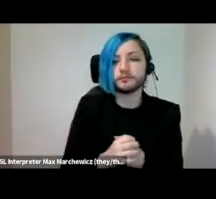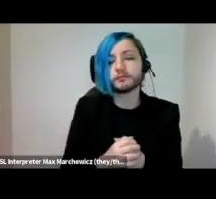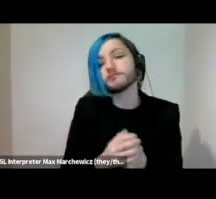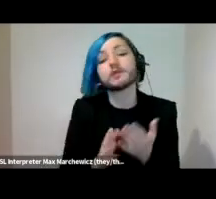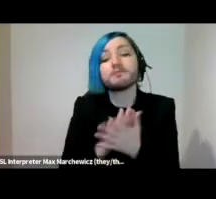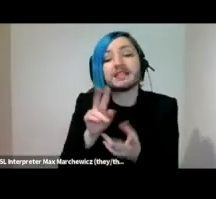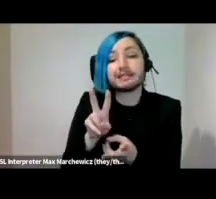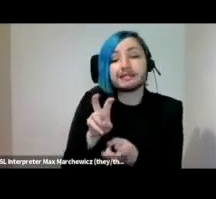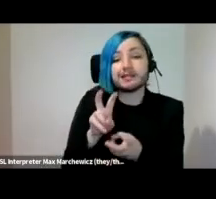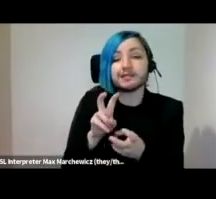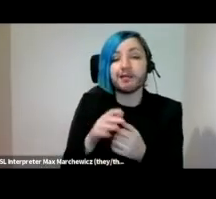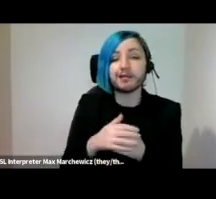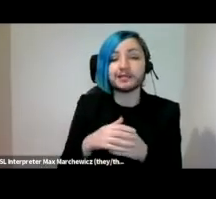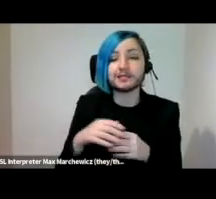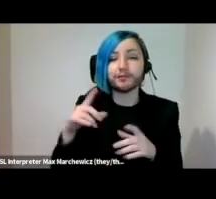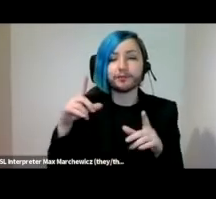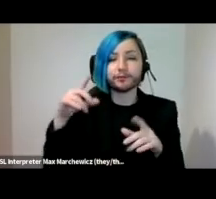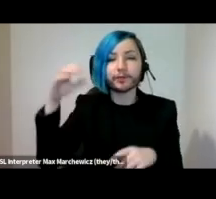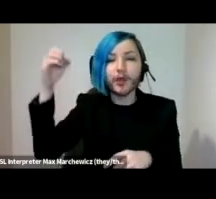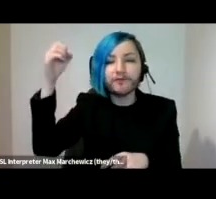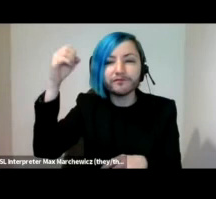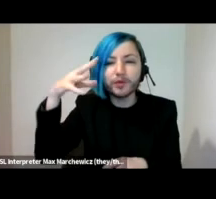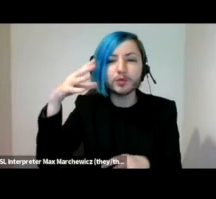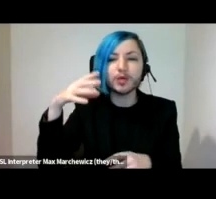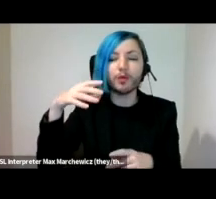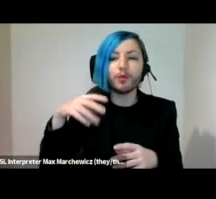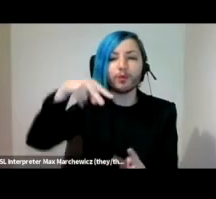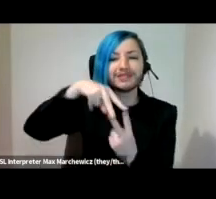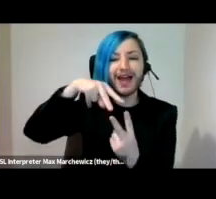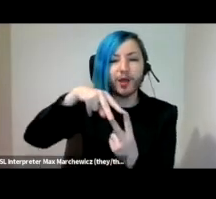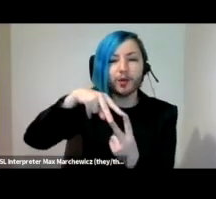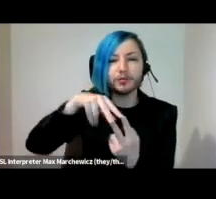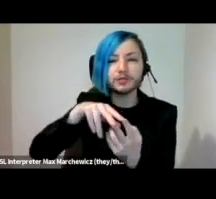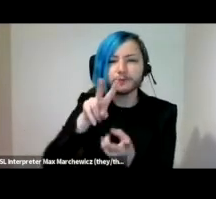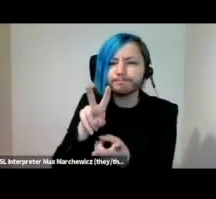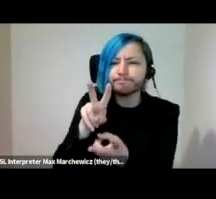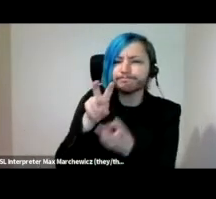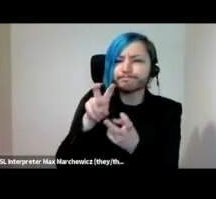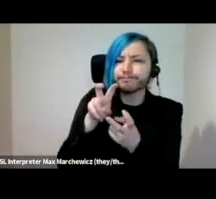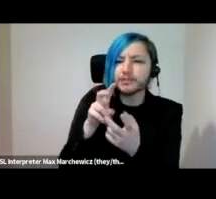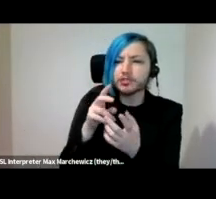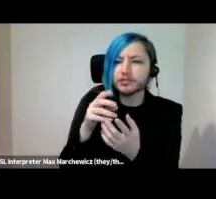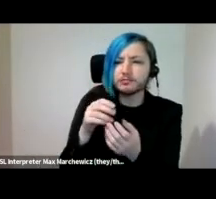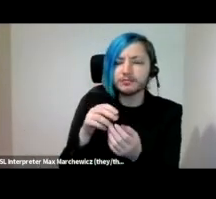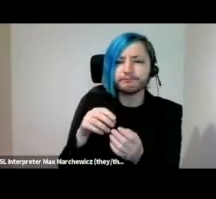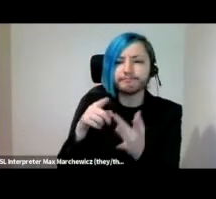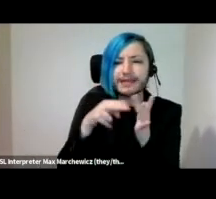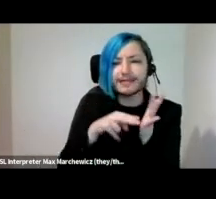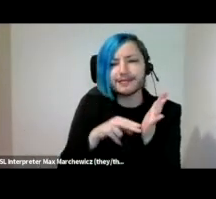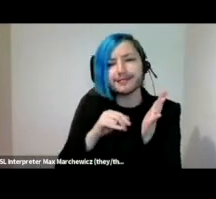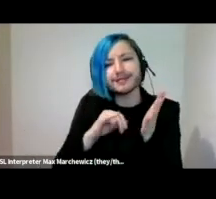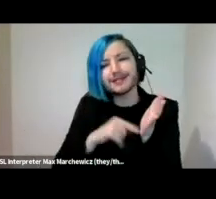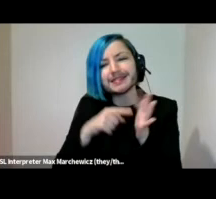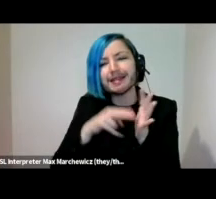sensor, a photodiode that measures the intensity of the light. At high frequencies,